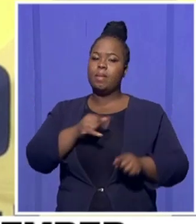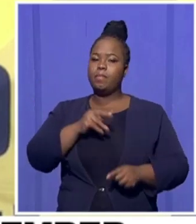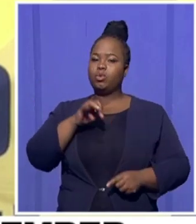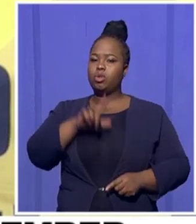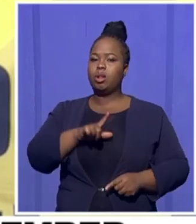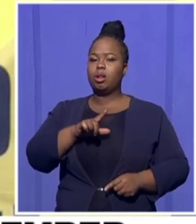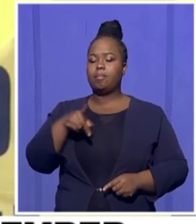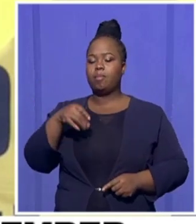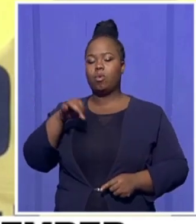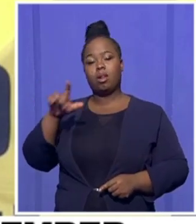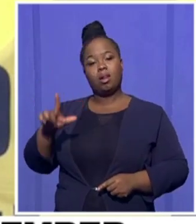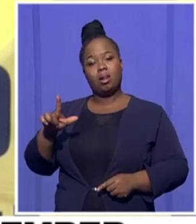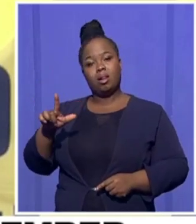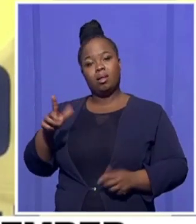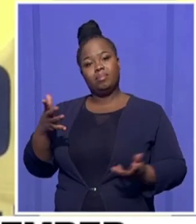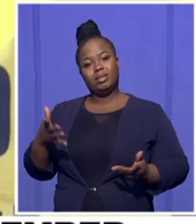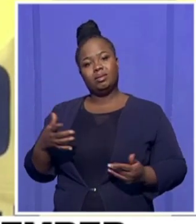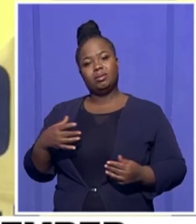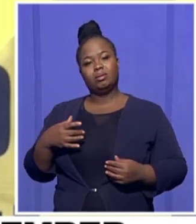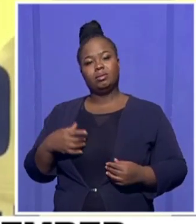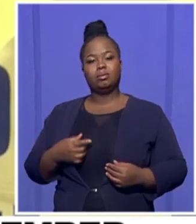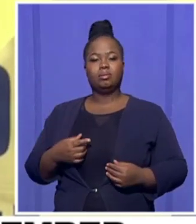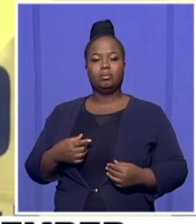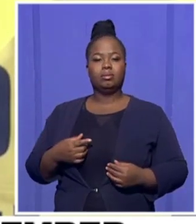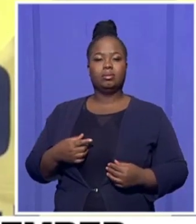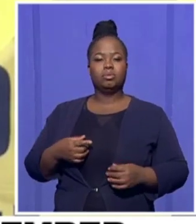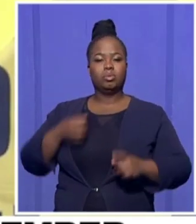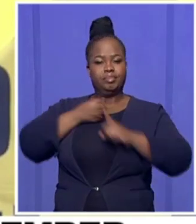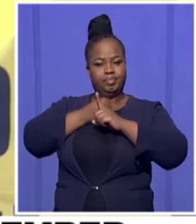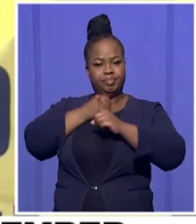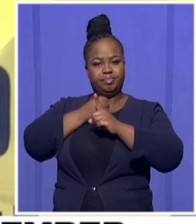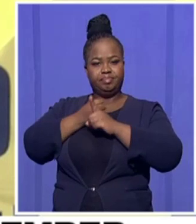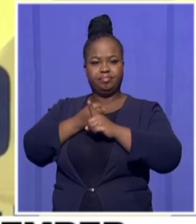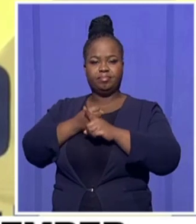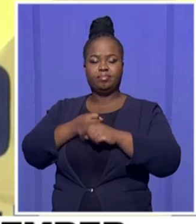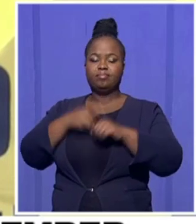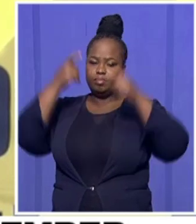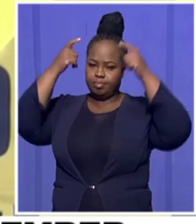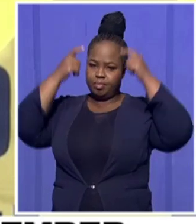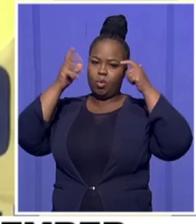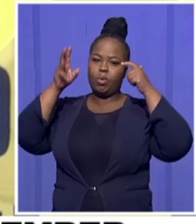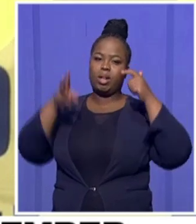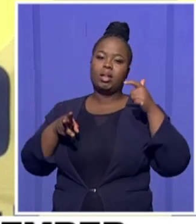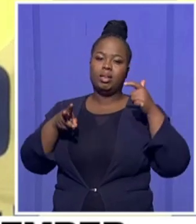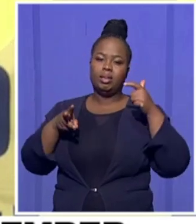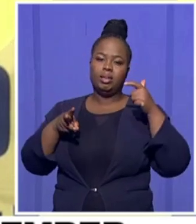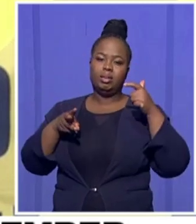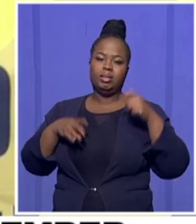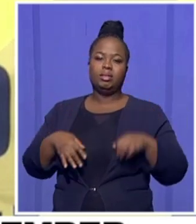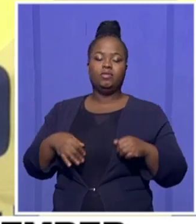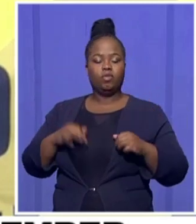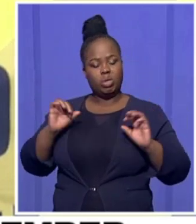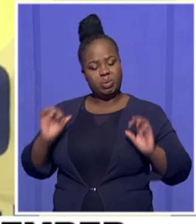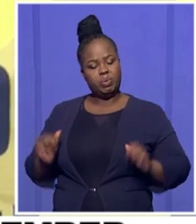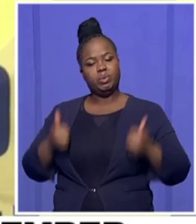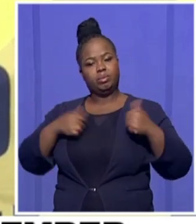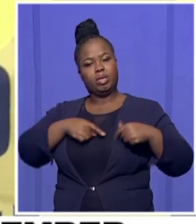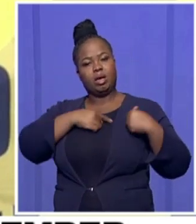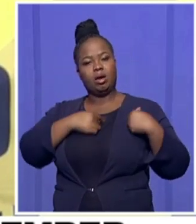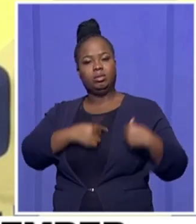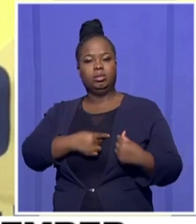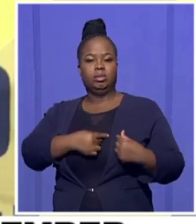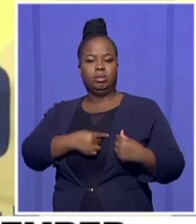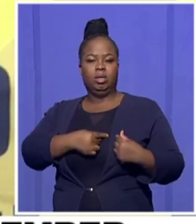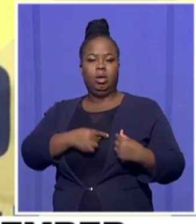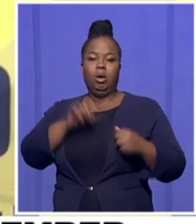Paul, henceforth there will be laid upon you a crown of righteousness, which